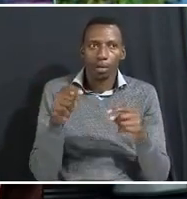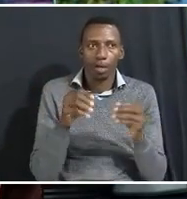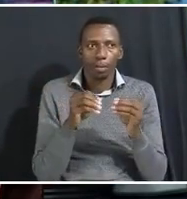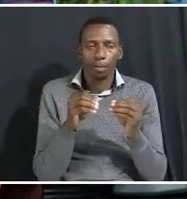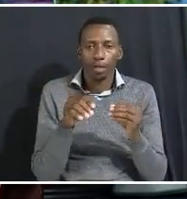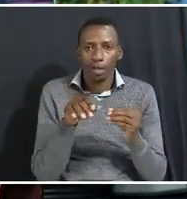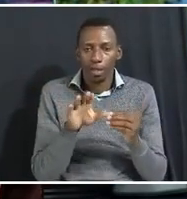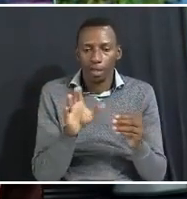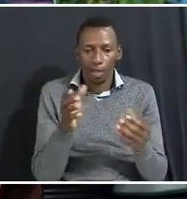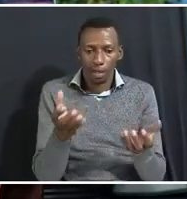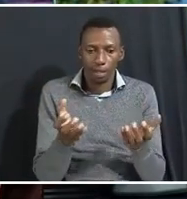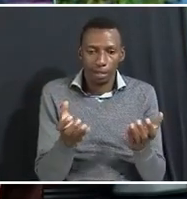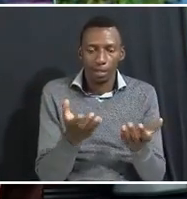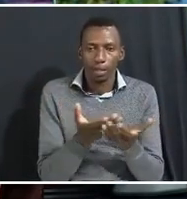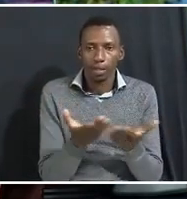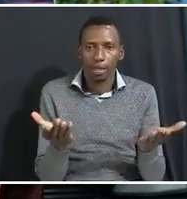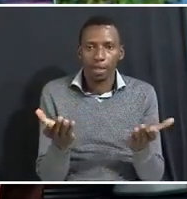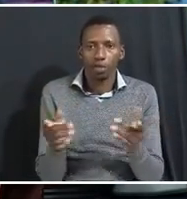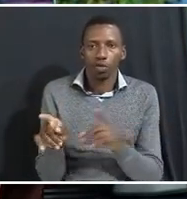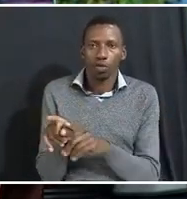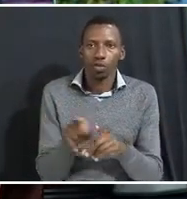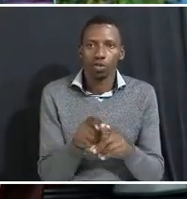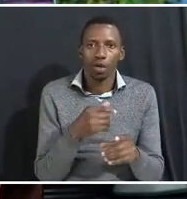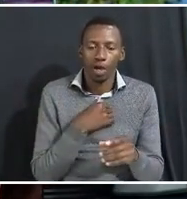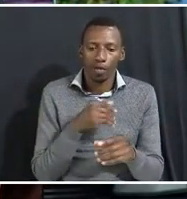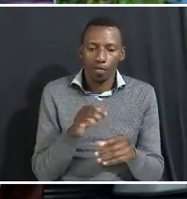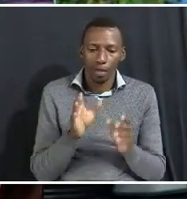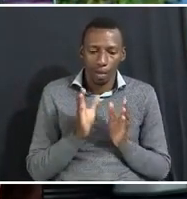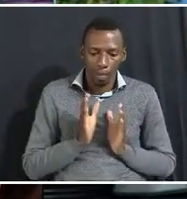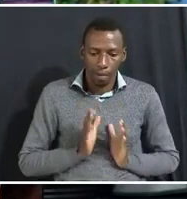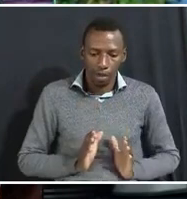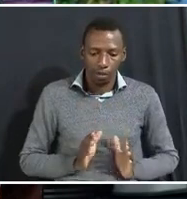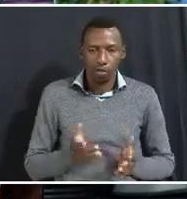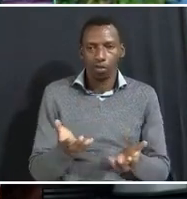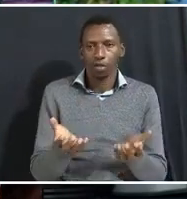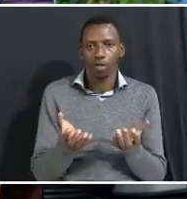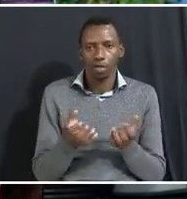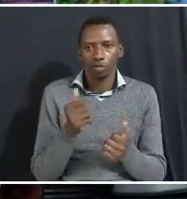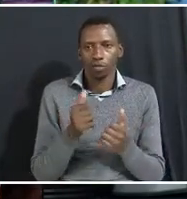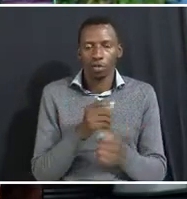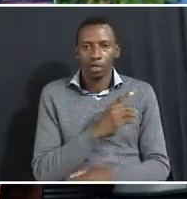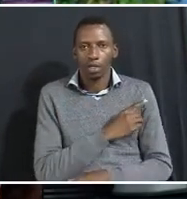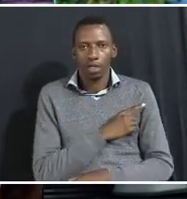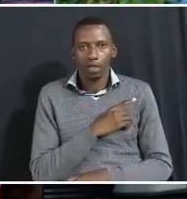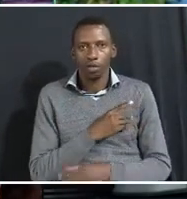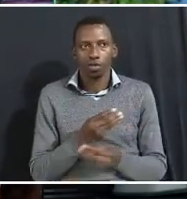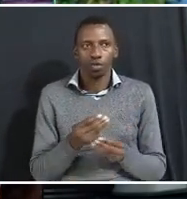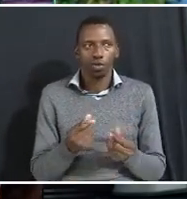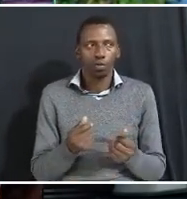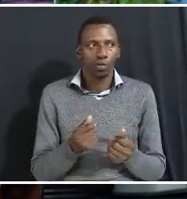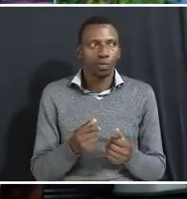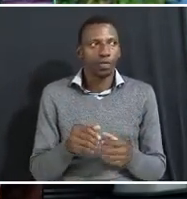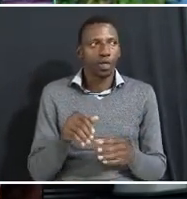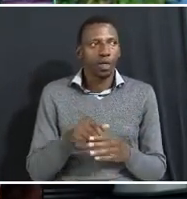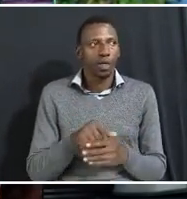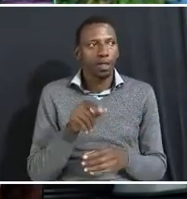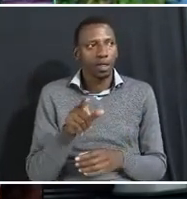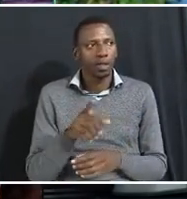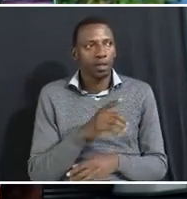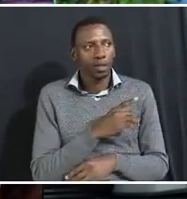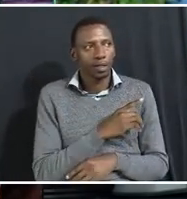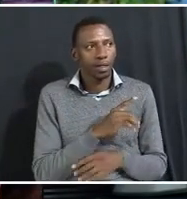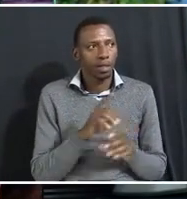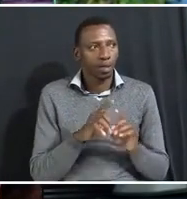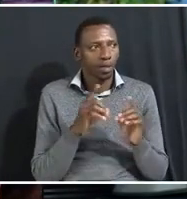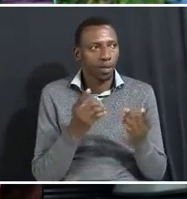have some other personal needs that deaconate attend to. And within our deaconate department, the church,